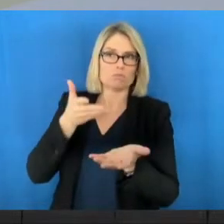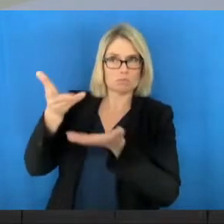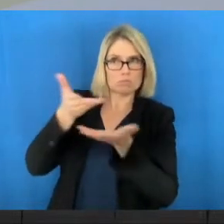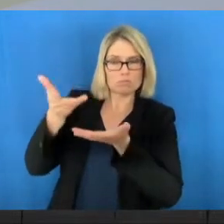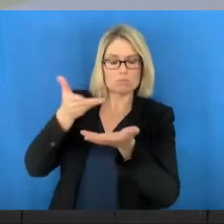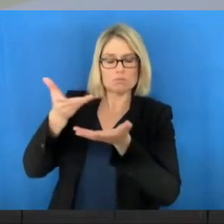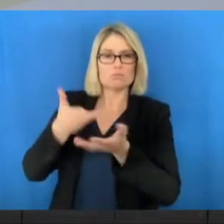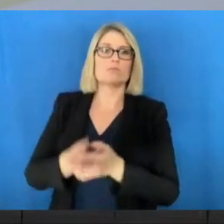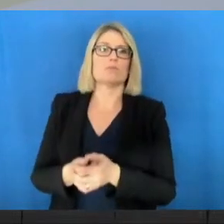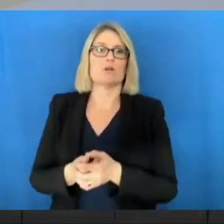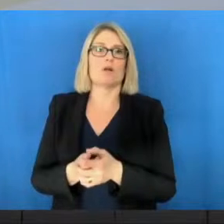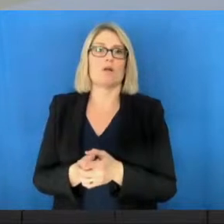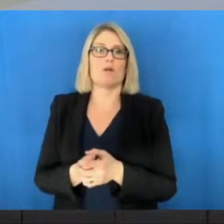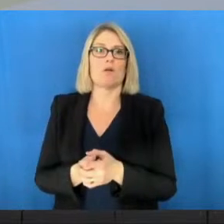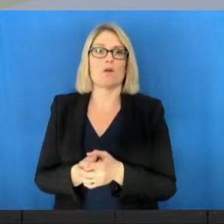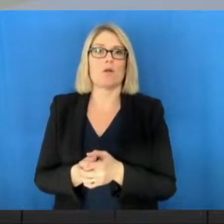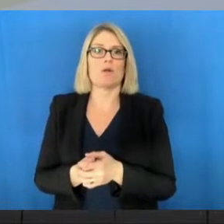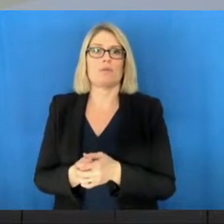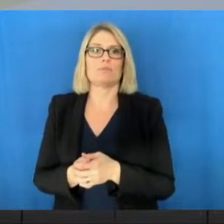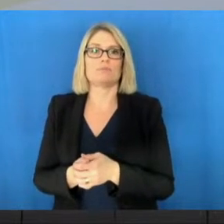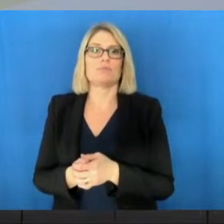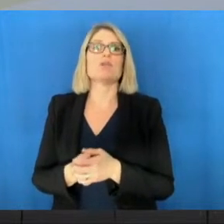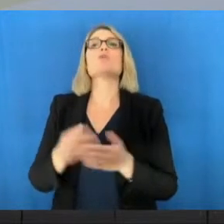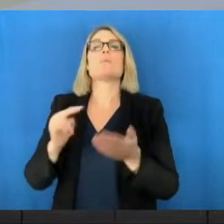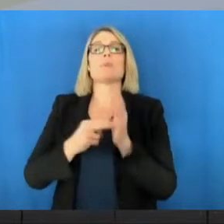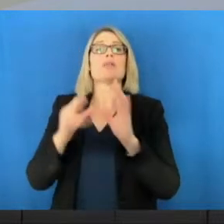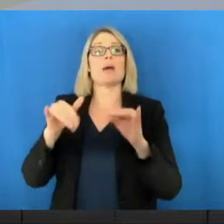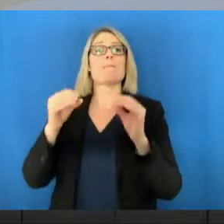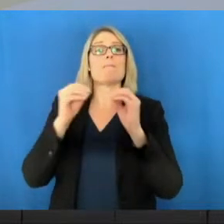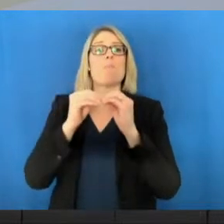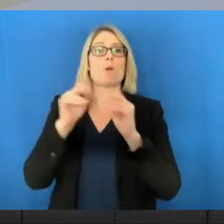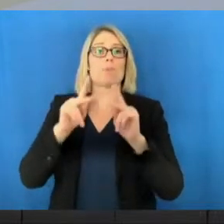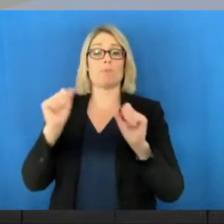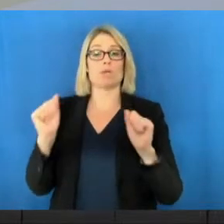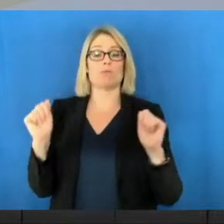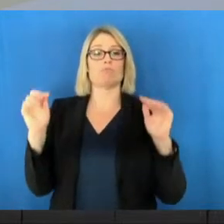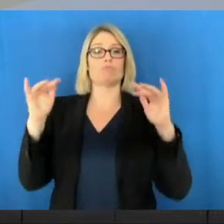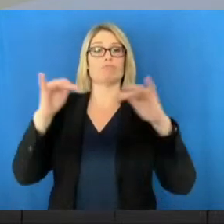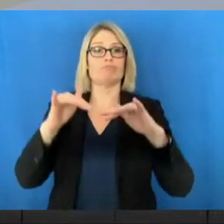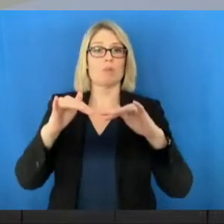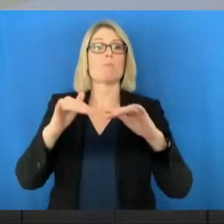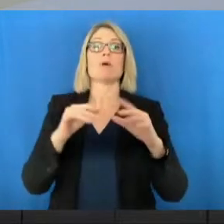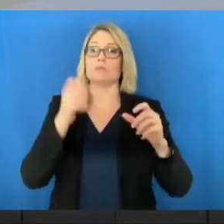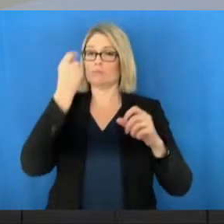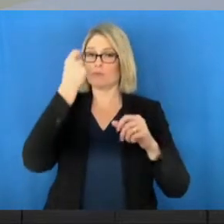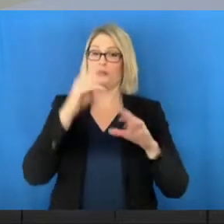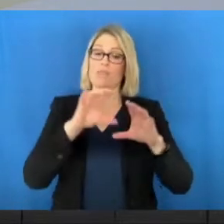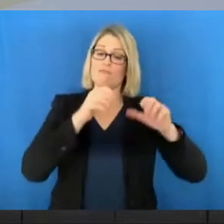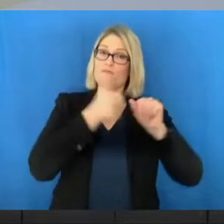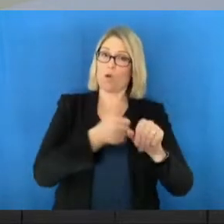go above the multiple gathering limits that are currently in place.